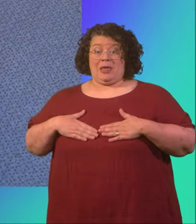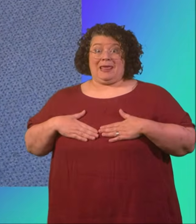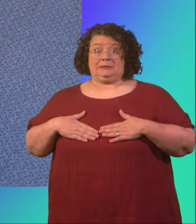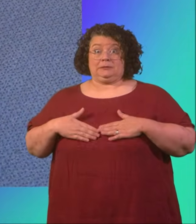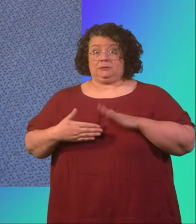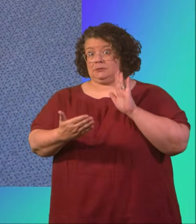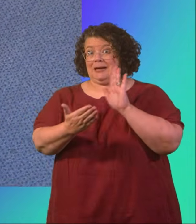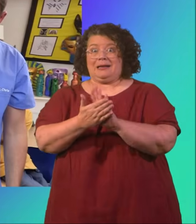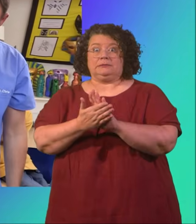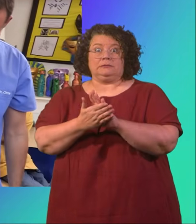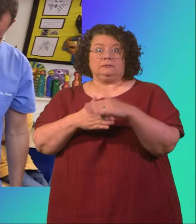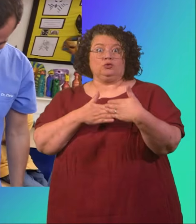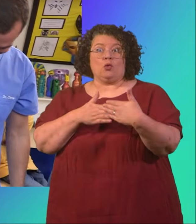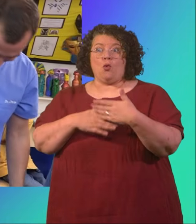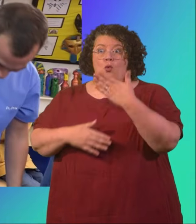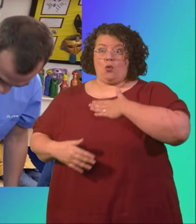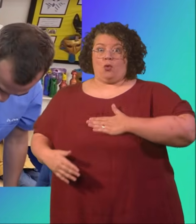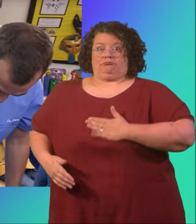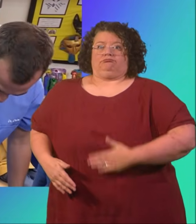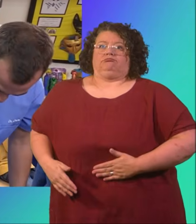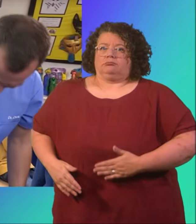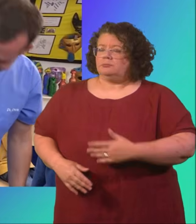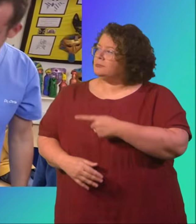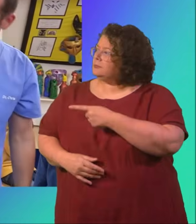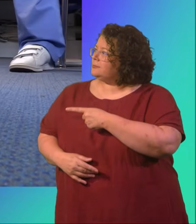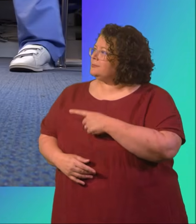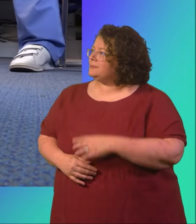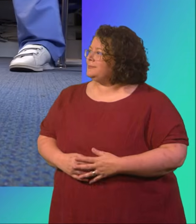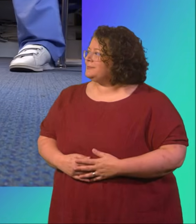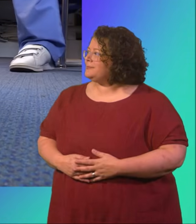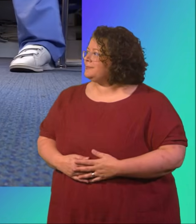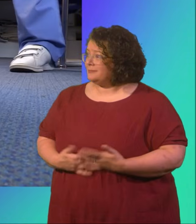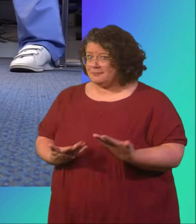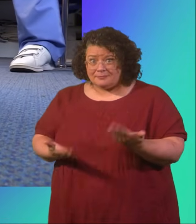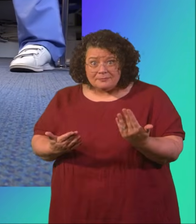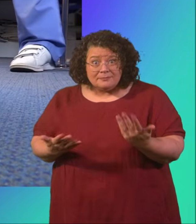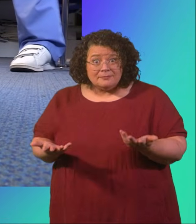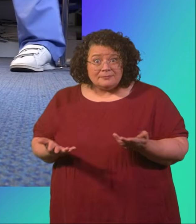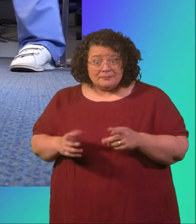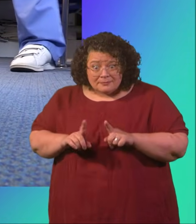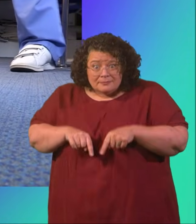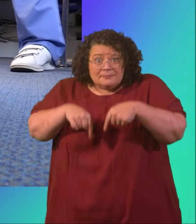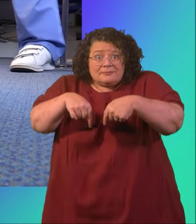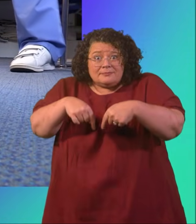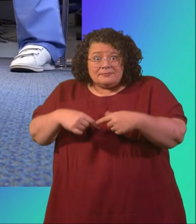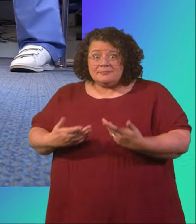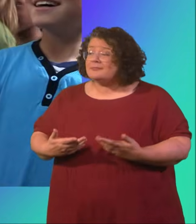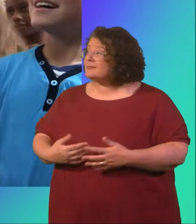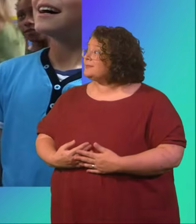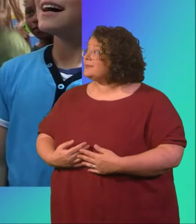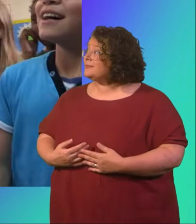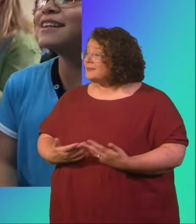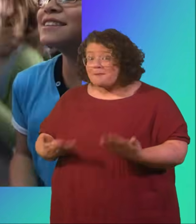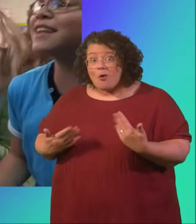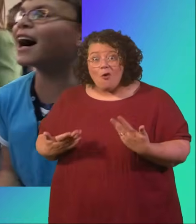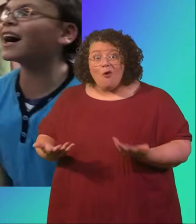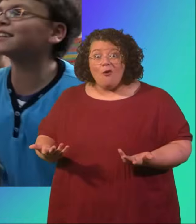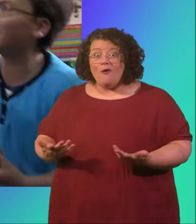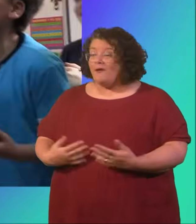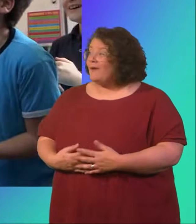you're like that. Stand on tiptoes. Come Come on, stand on tiptoes.